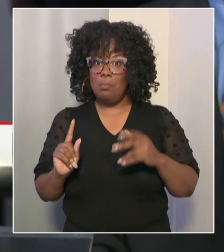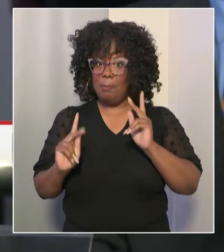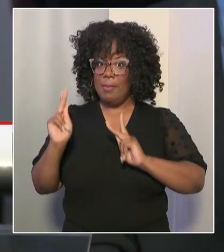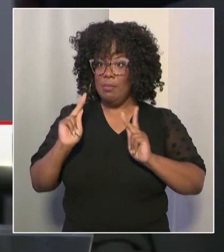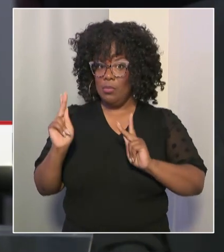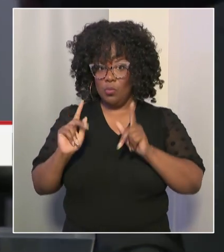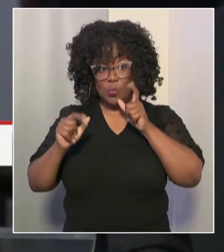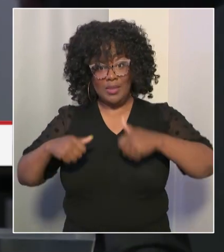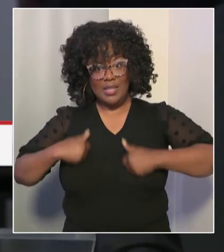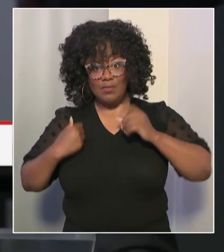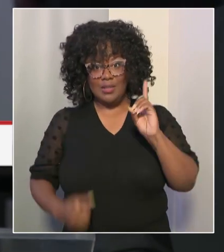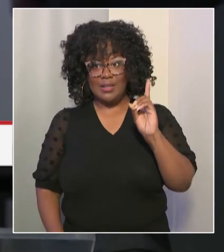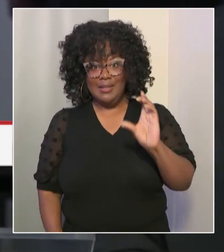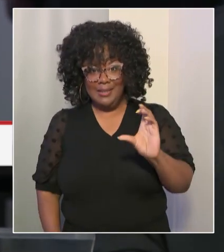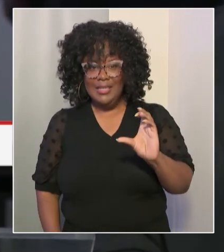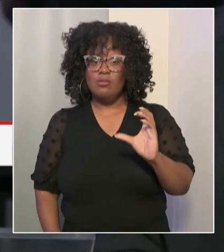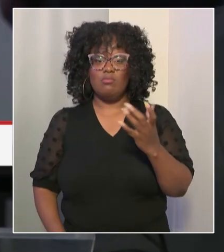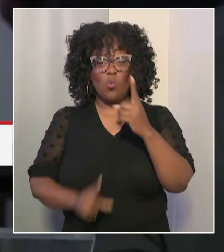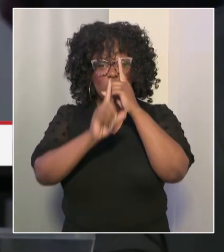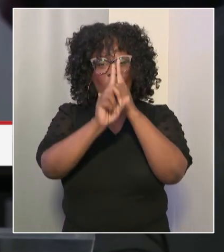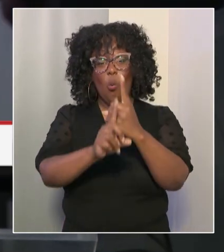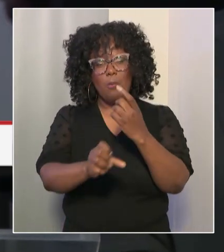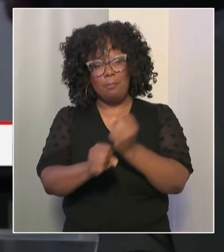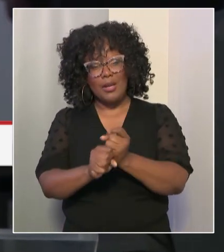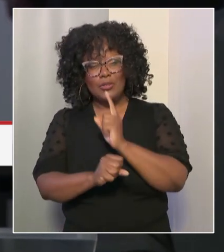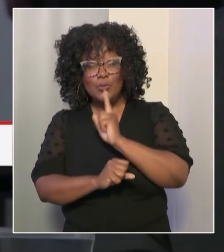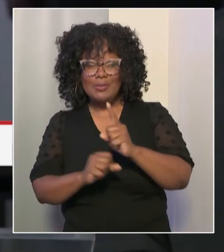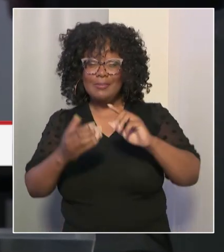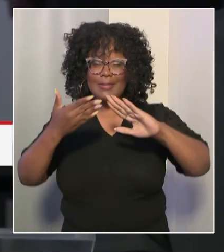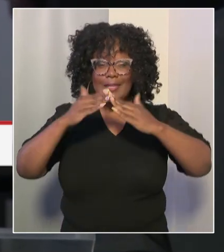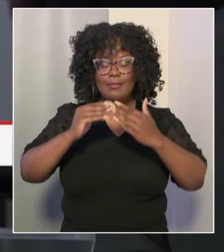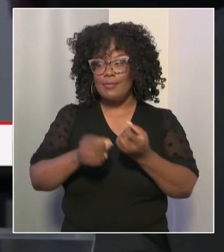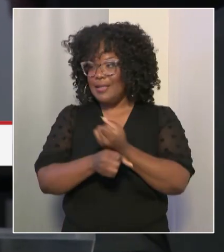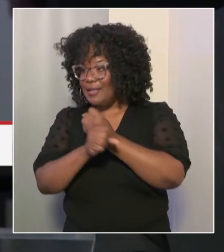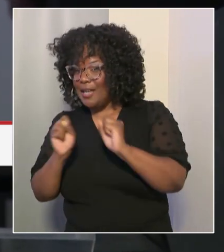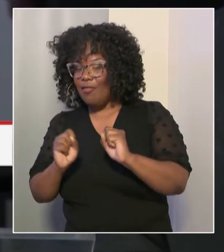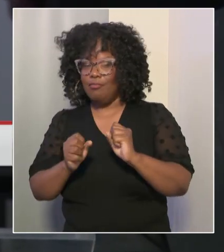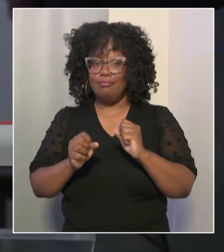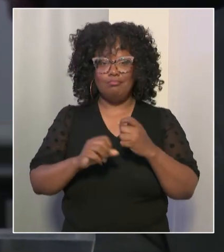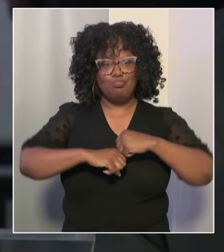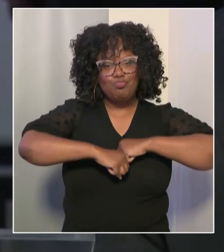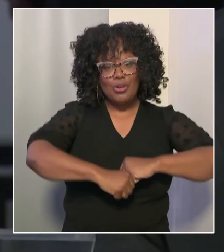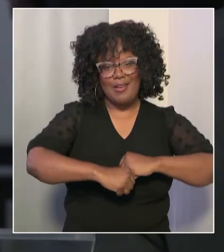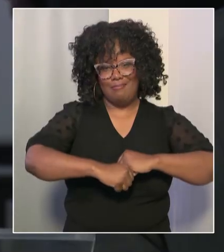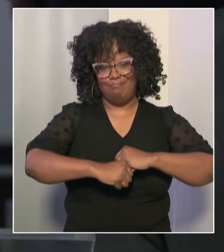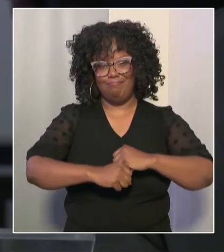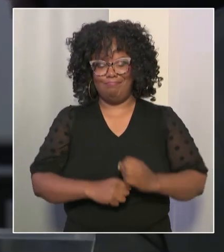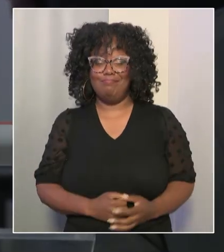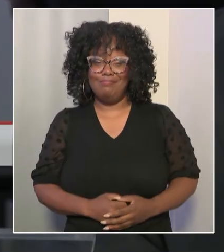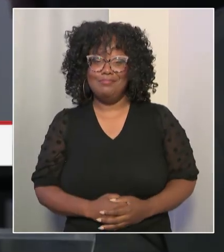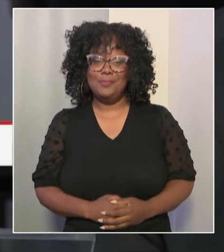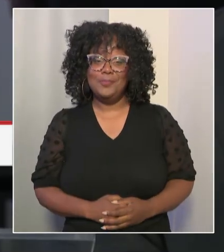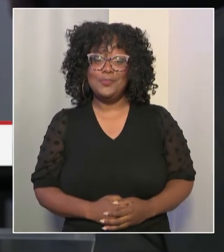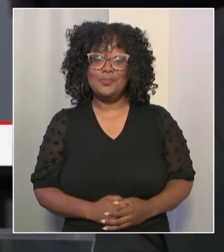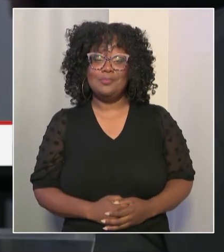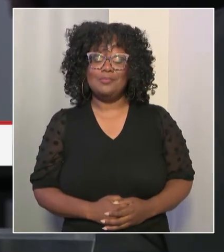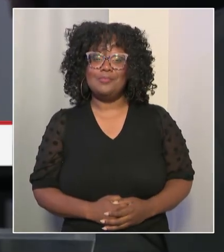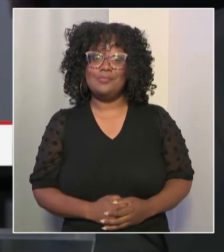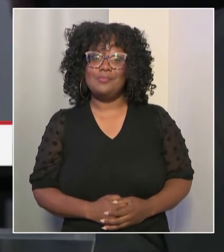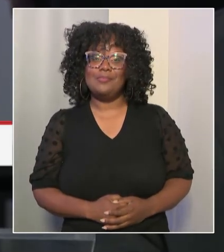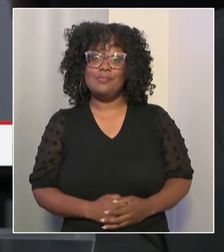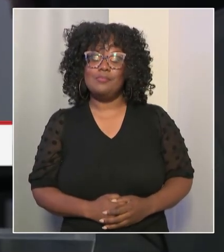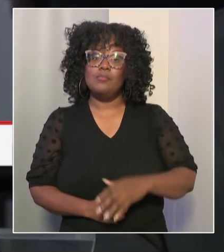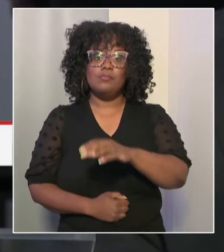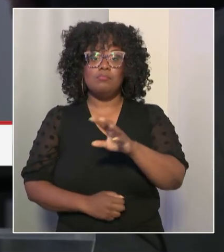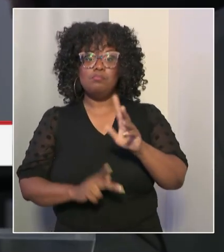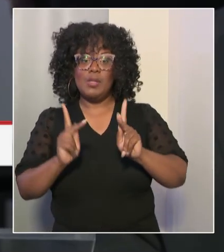city strong and safe, and how generational Washingtonians have done that through thick and thin to